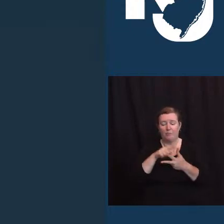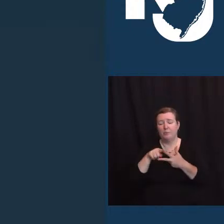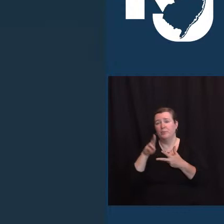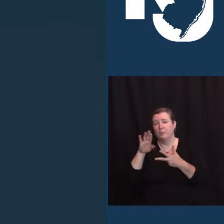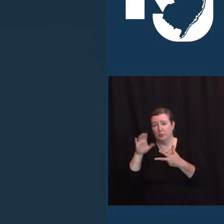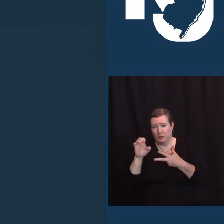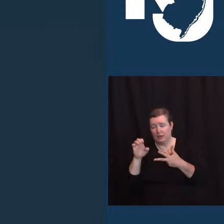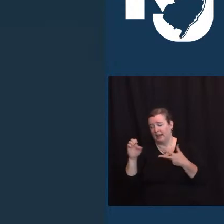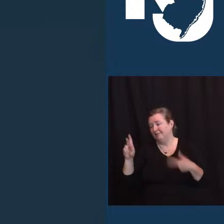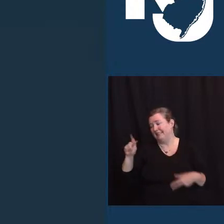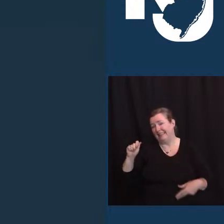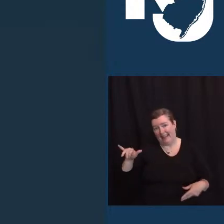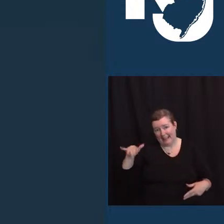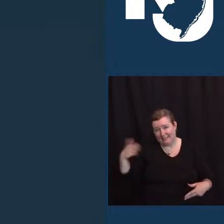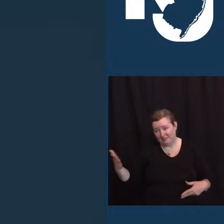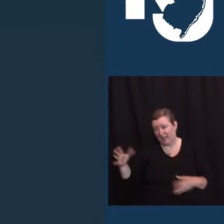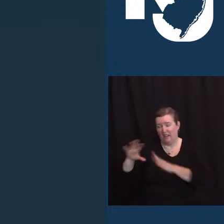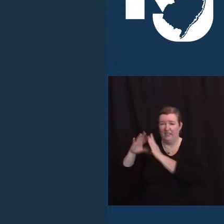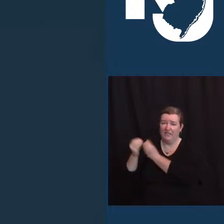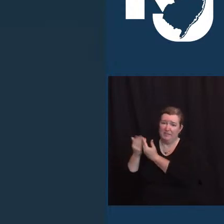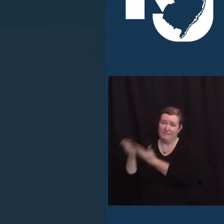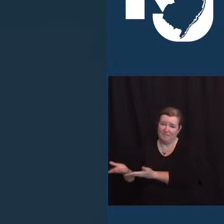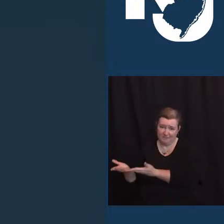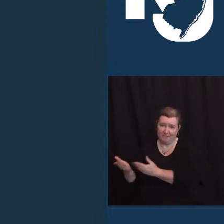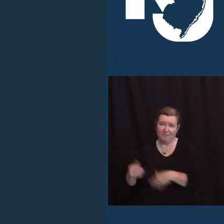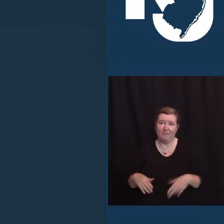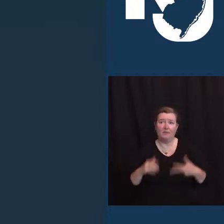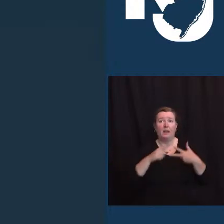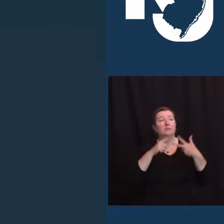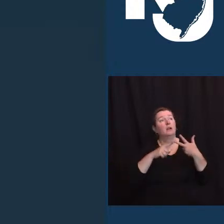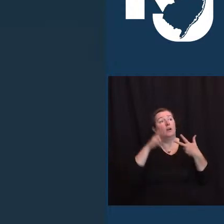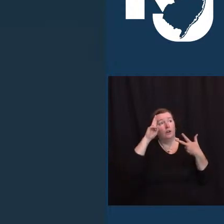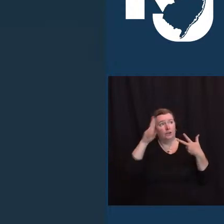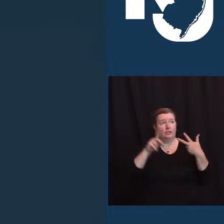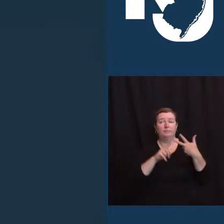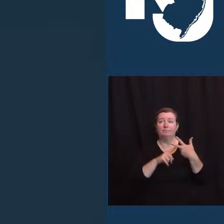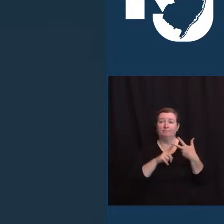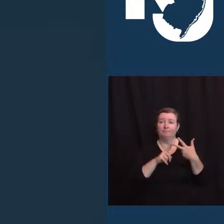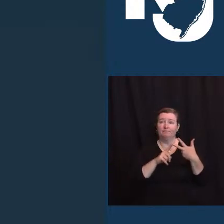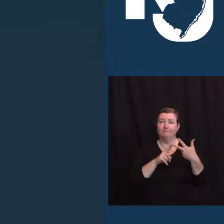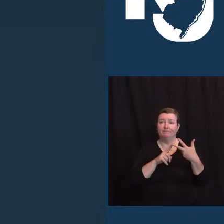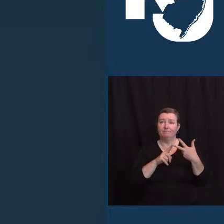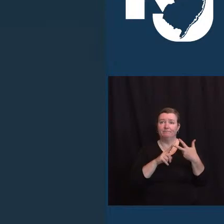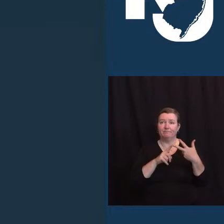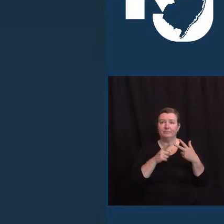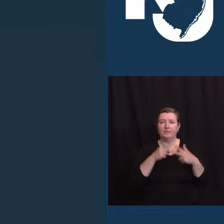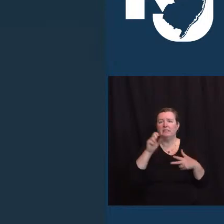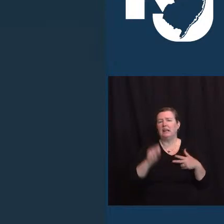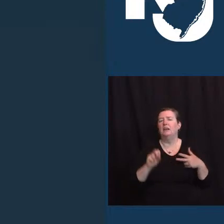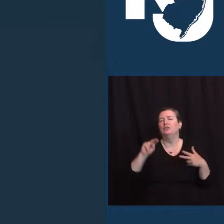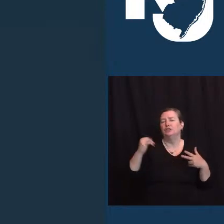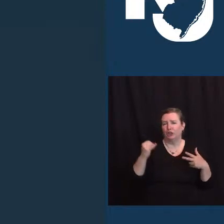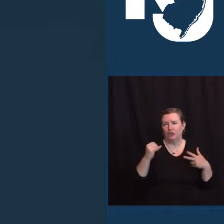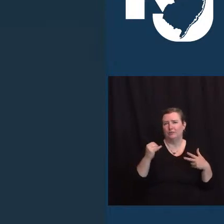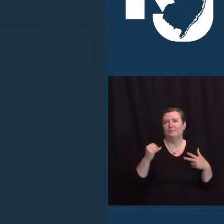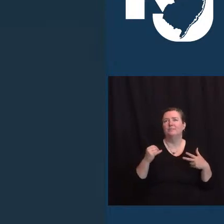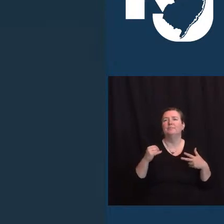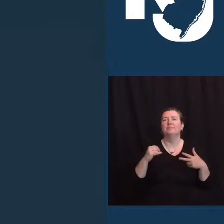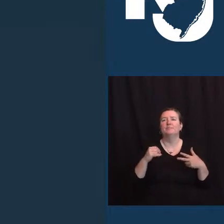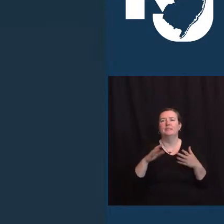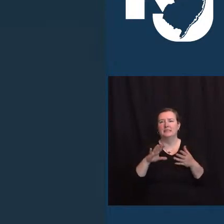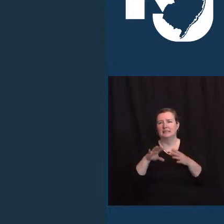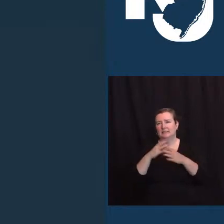behind. And today we also honor this guy, Burlington's William Player, who was taken from us on January